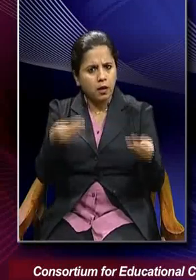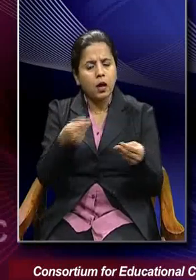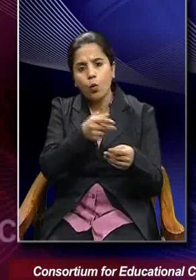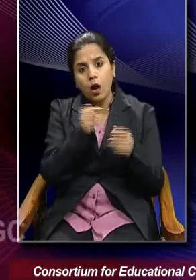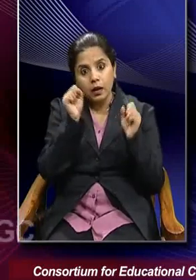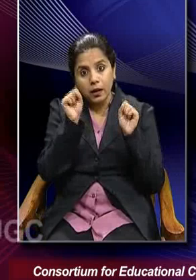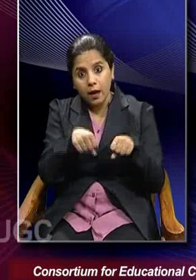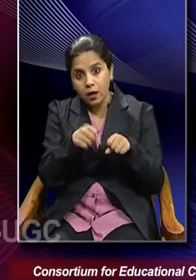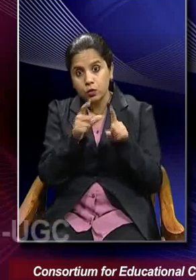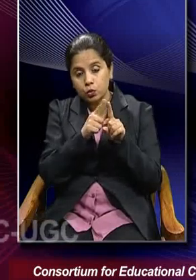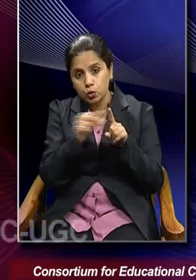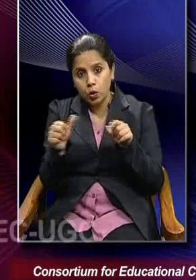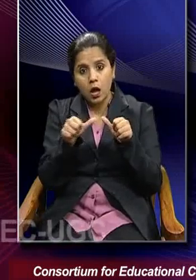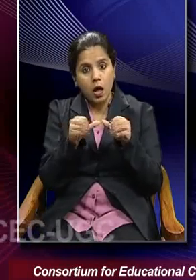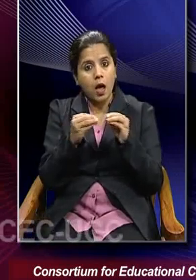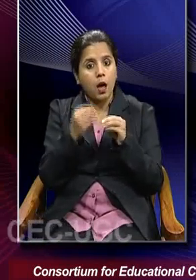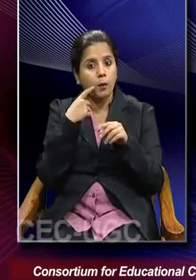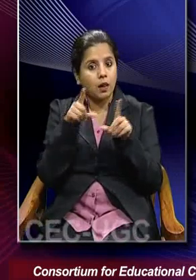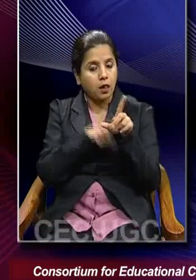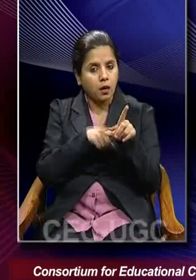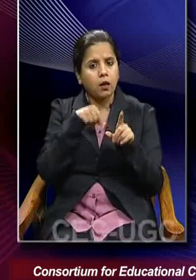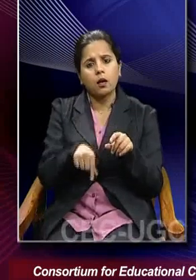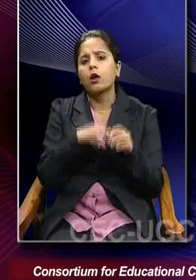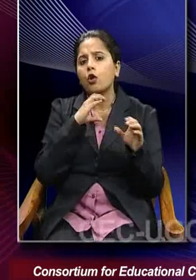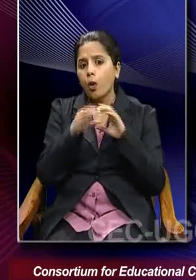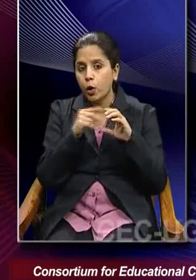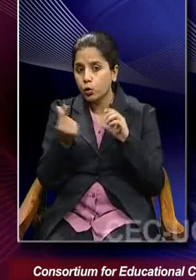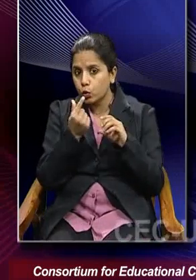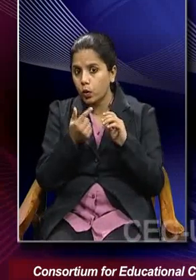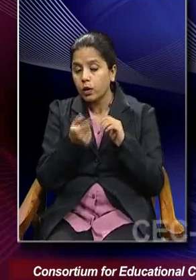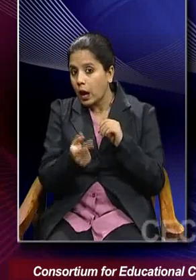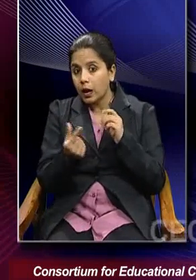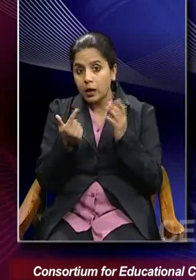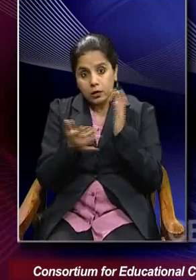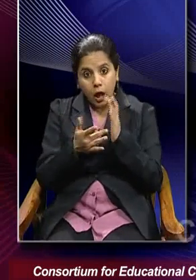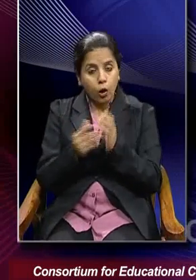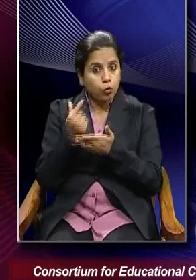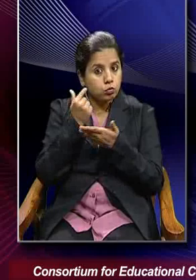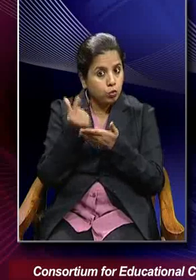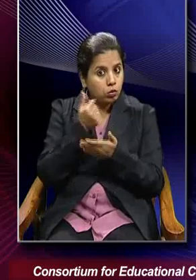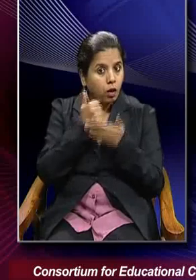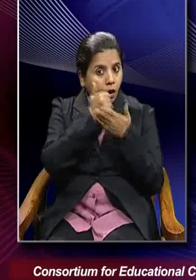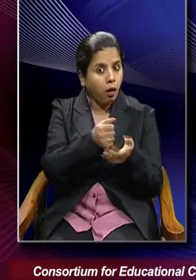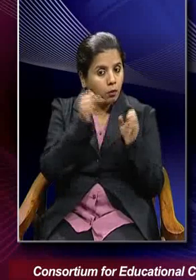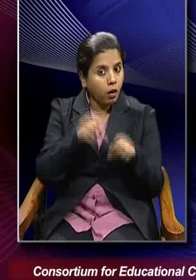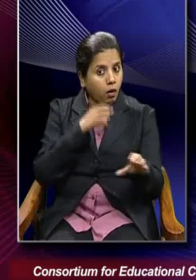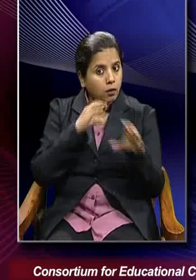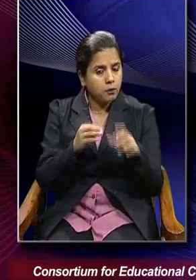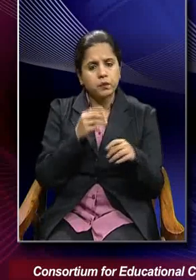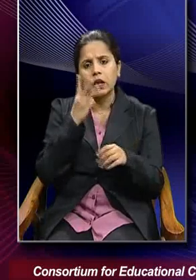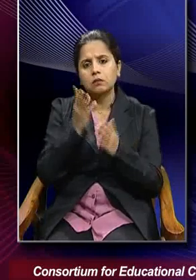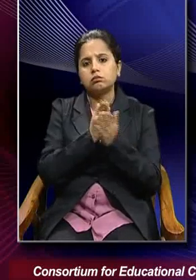ability to communicate using technology? So, there are three main areas that we get from our research